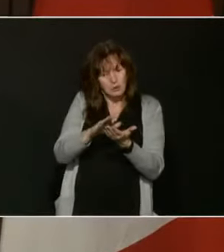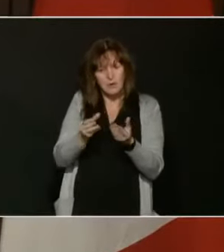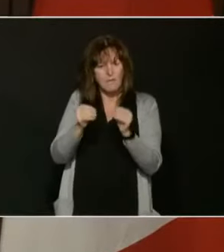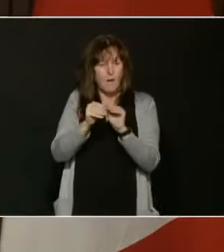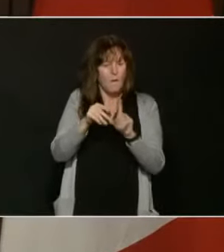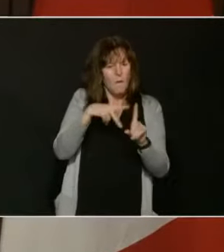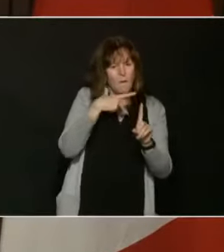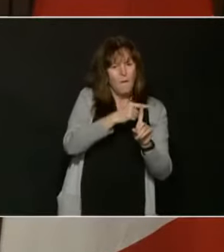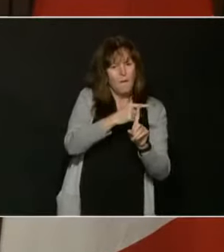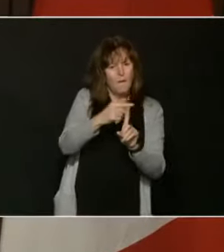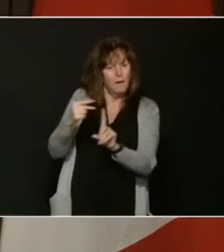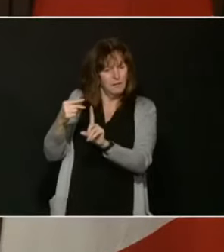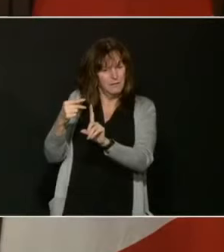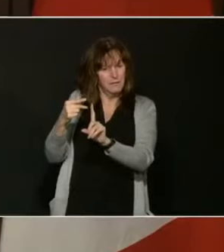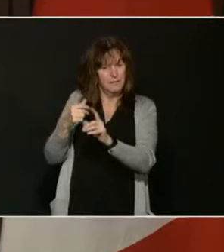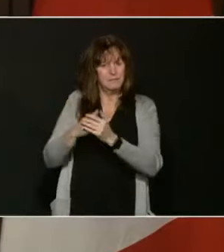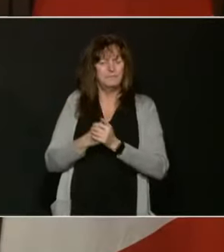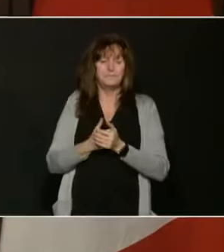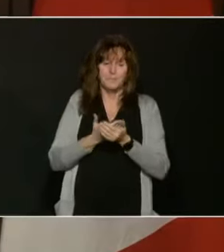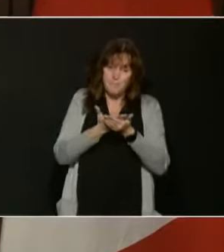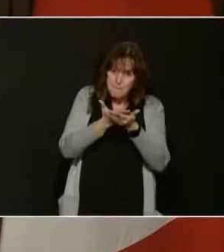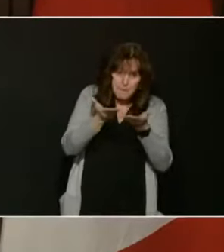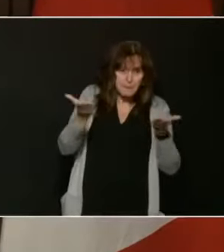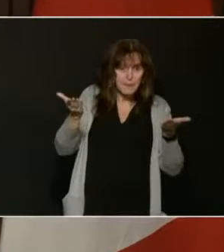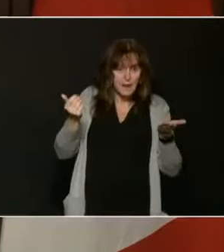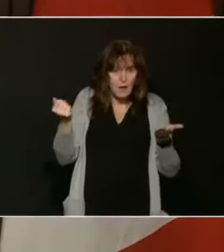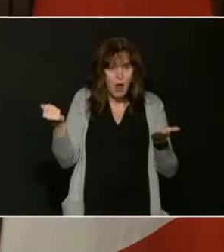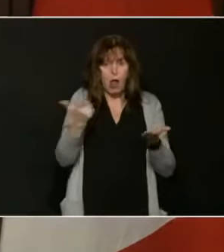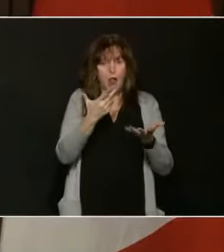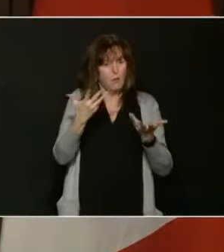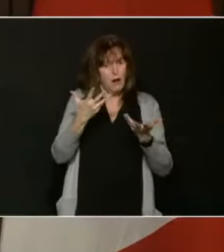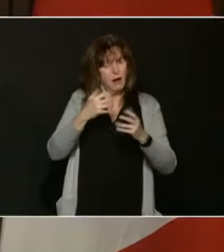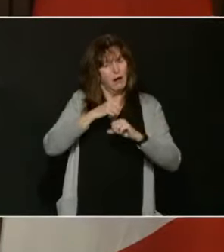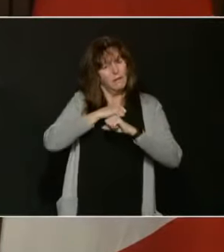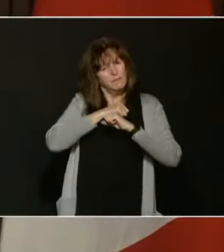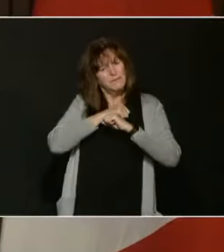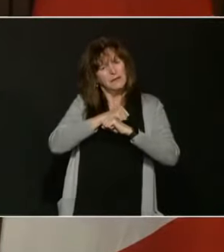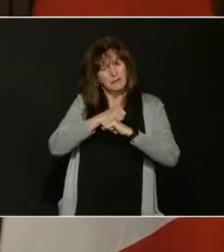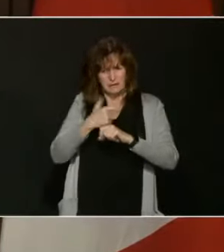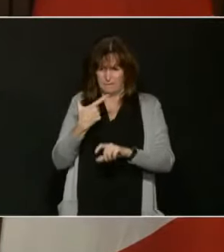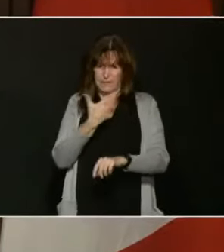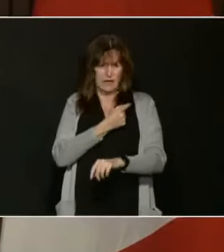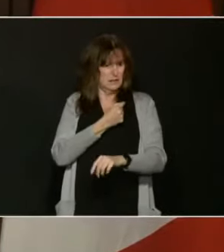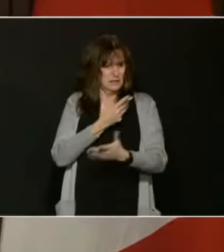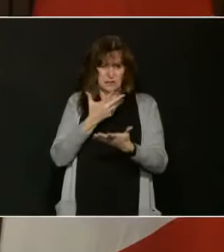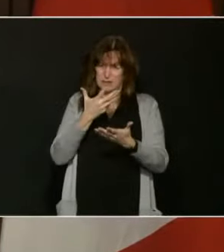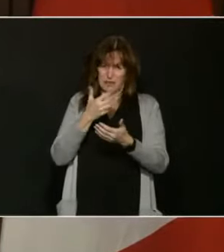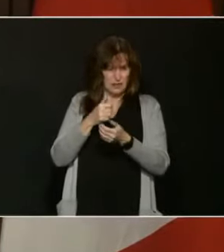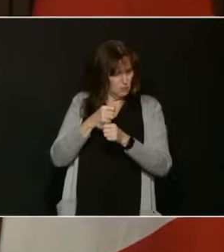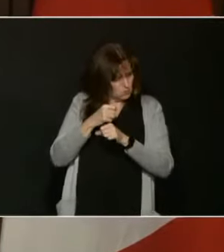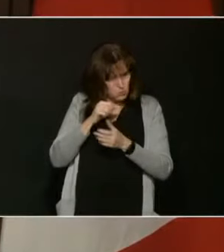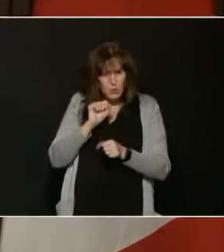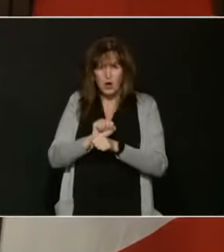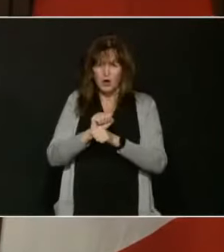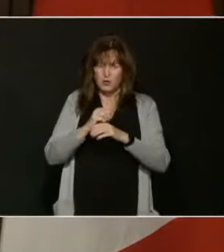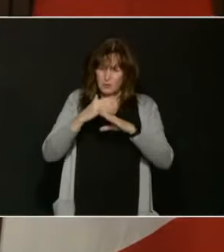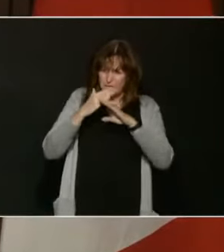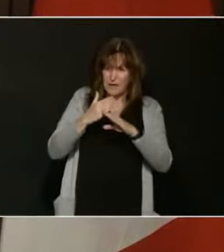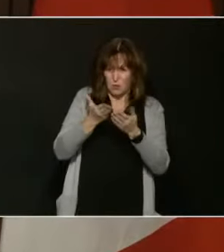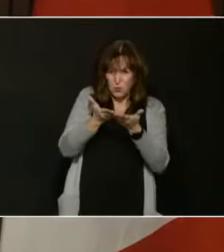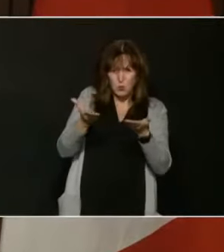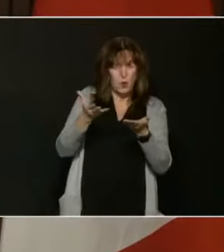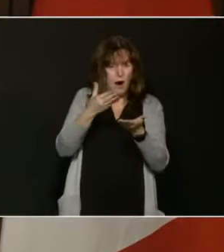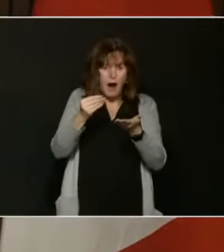protecting all Ontarians. So the vaccines work. They protect you, and it looks like they protect the people around you. I want to